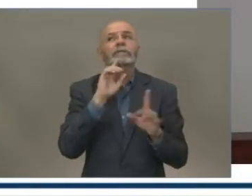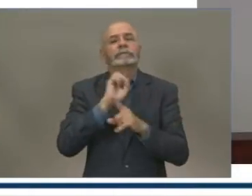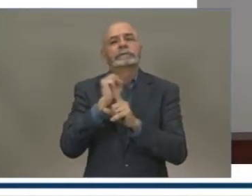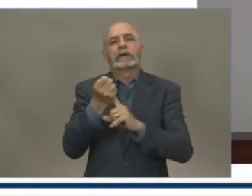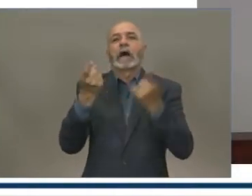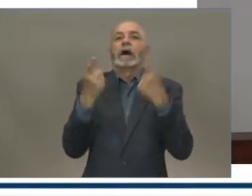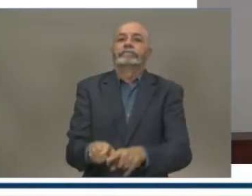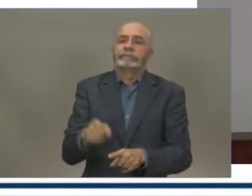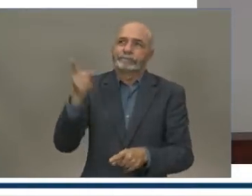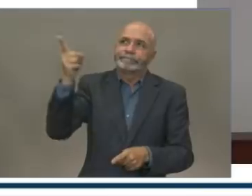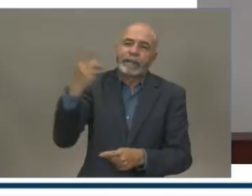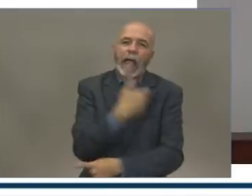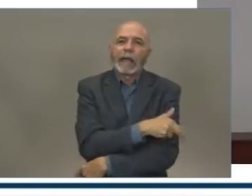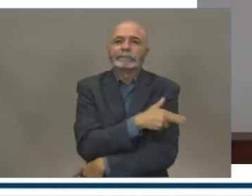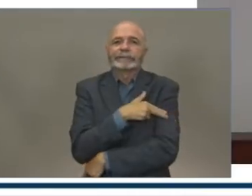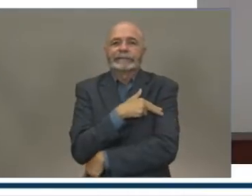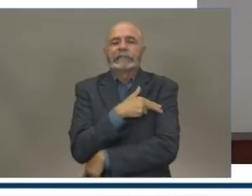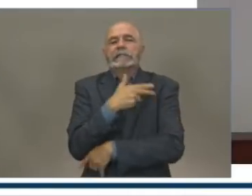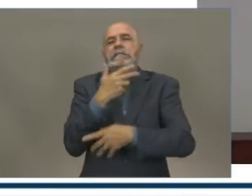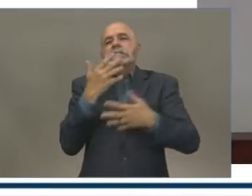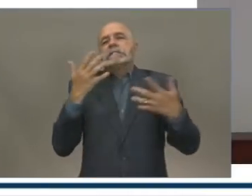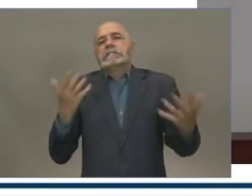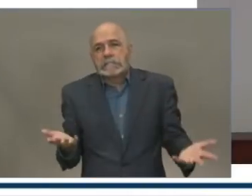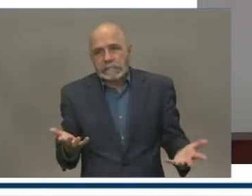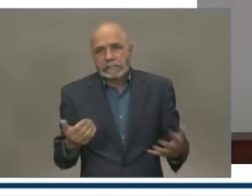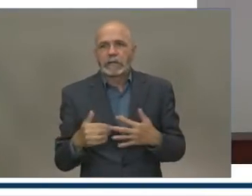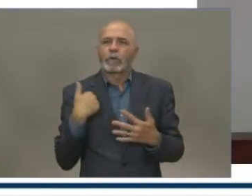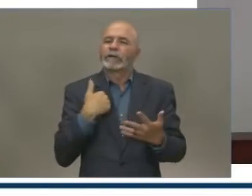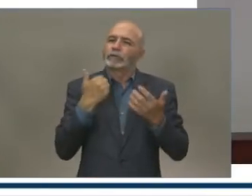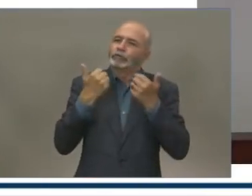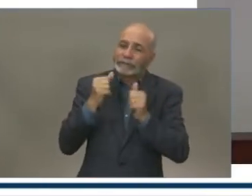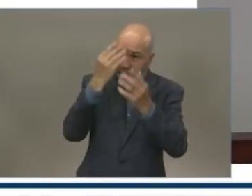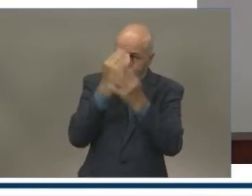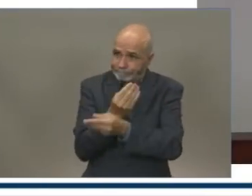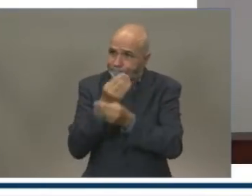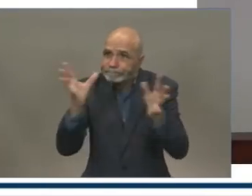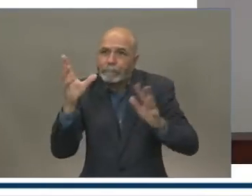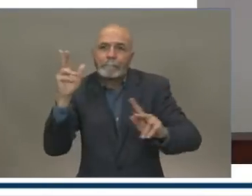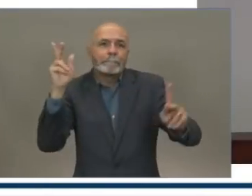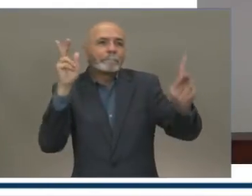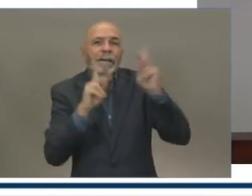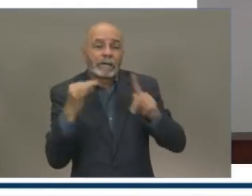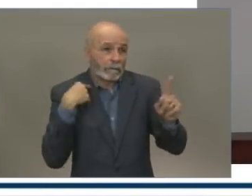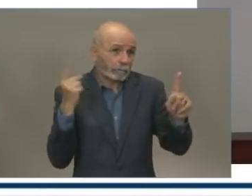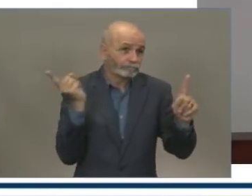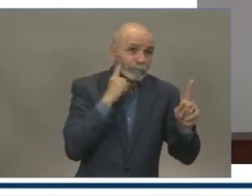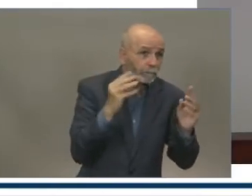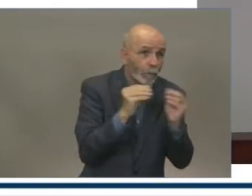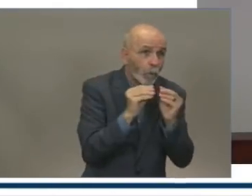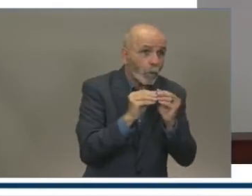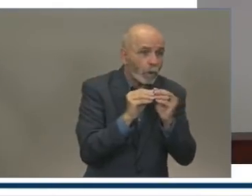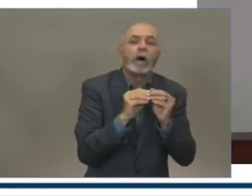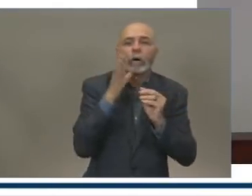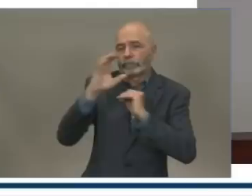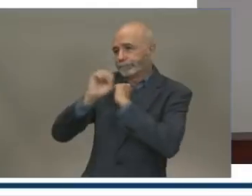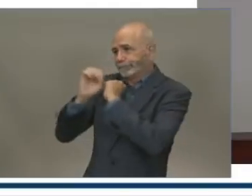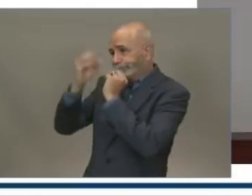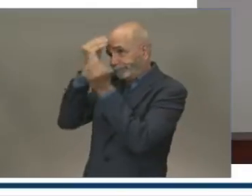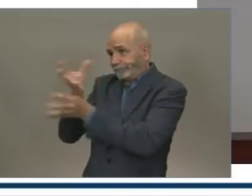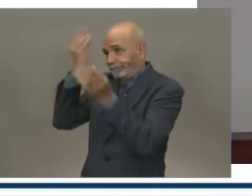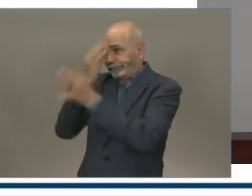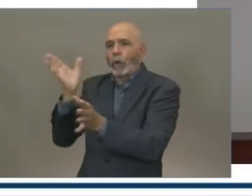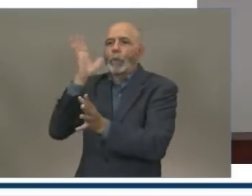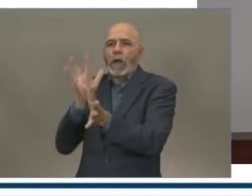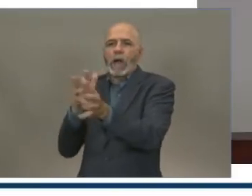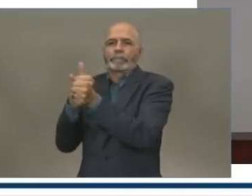hospital. We are committed to keeping the public informed as more information becomes available. We know none of us want